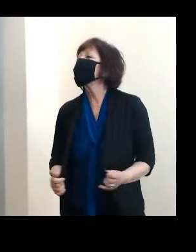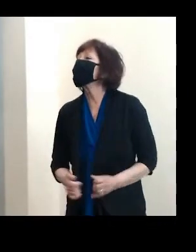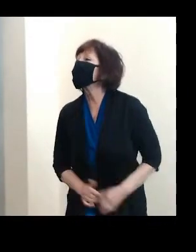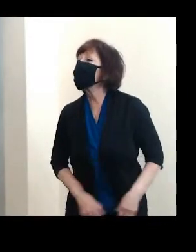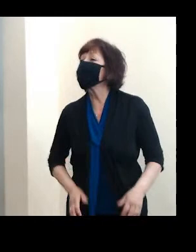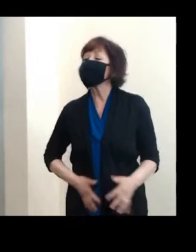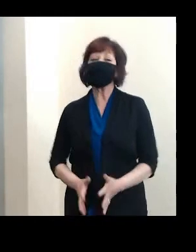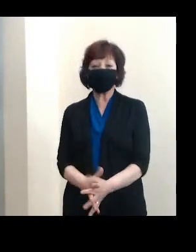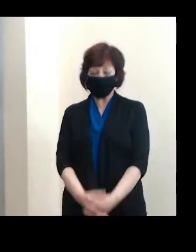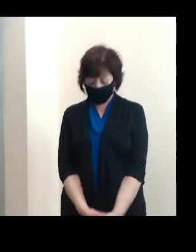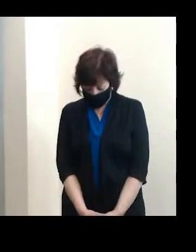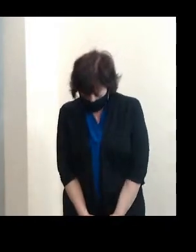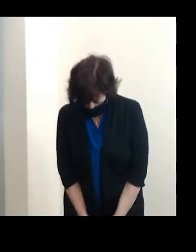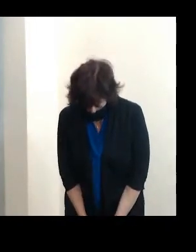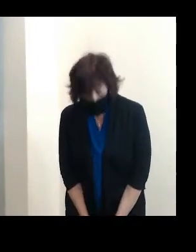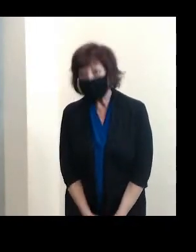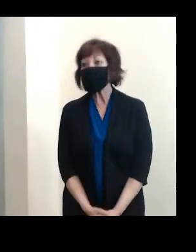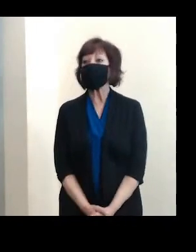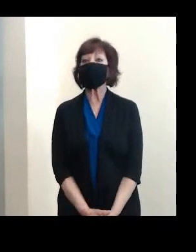Hi, Karen.